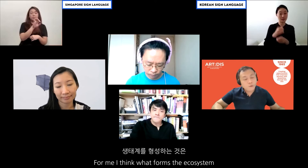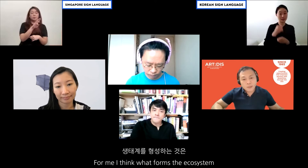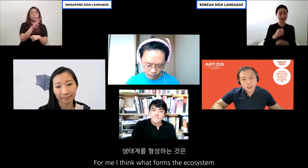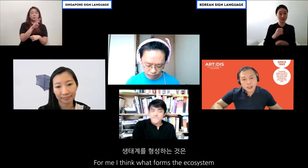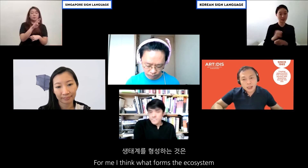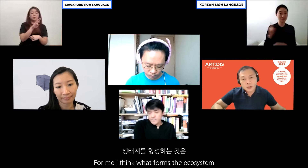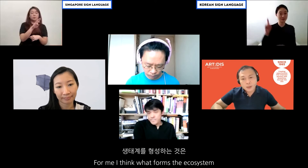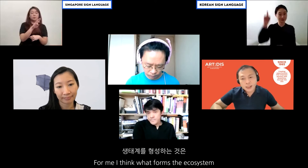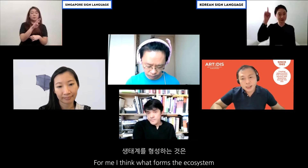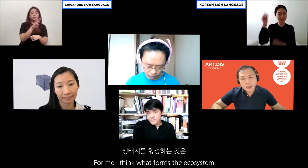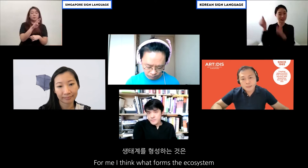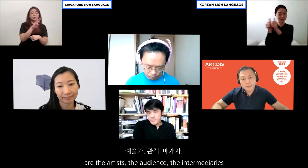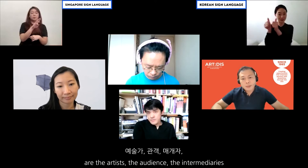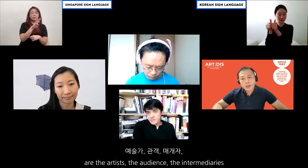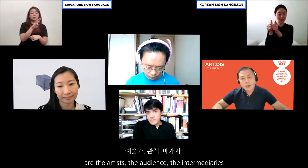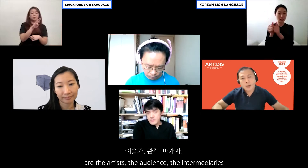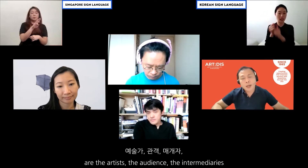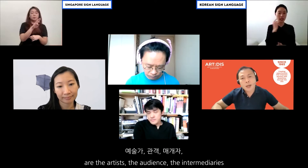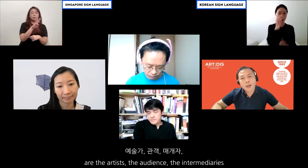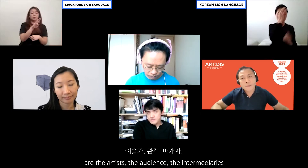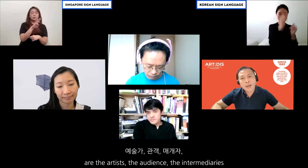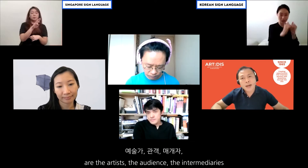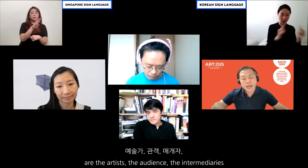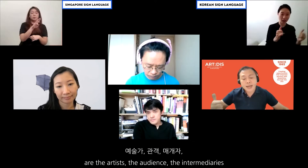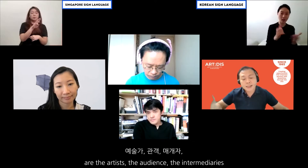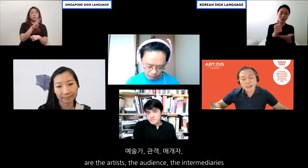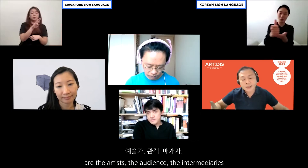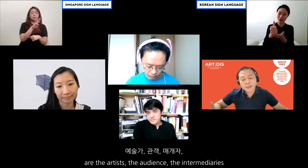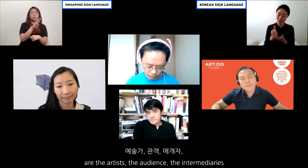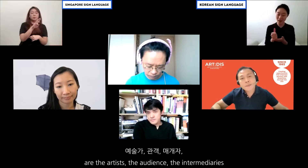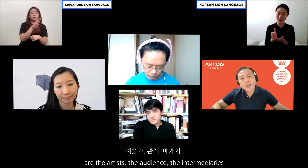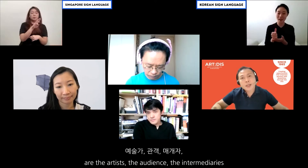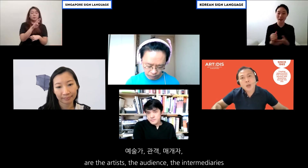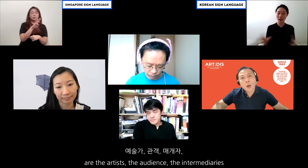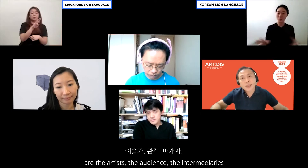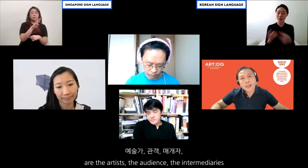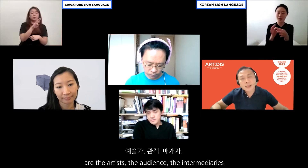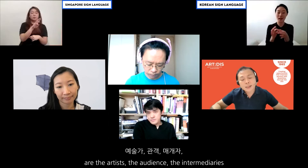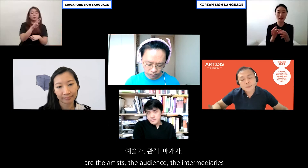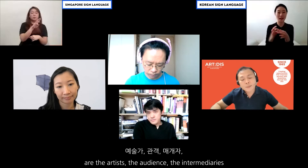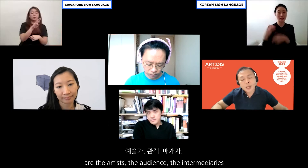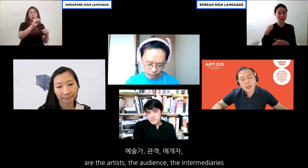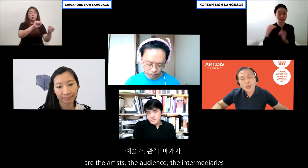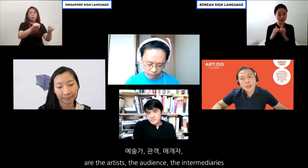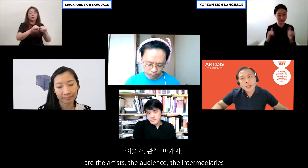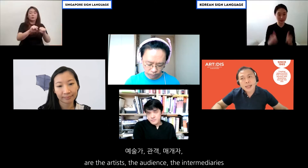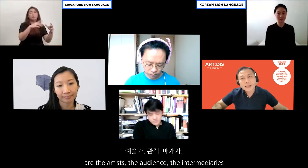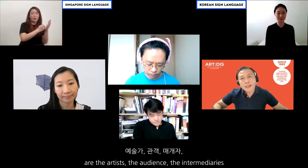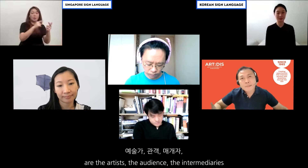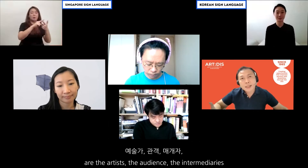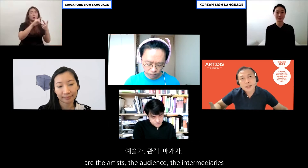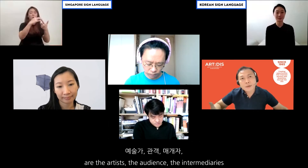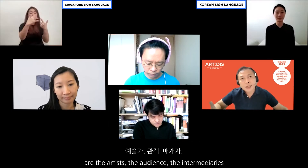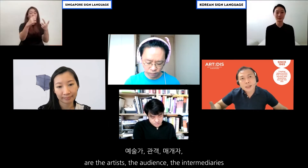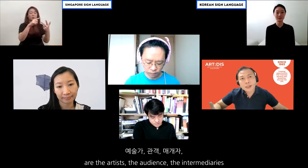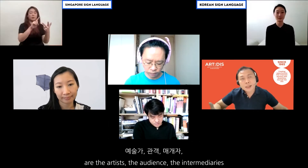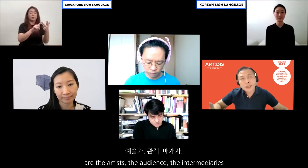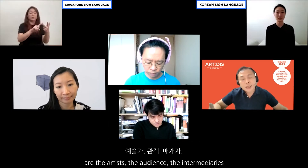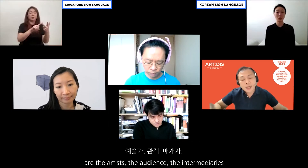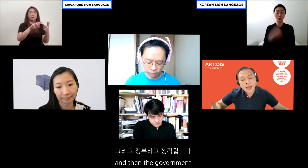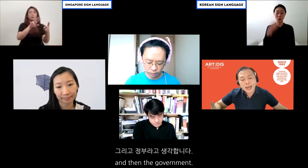what forms the ecosystem are the artists, the audience, the